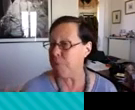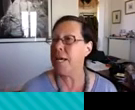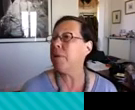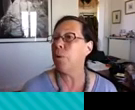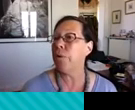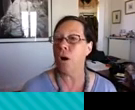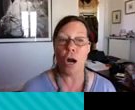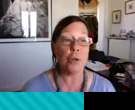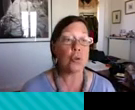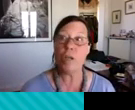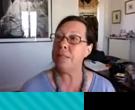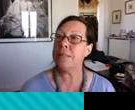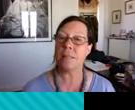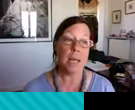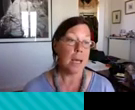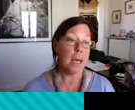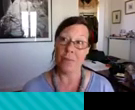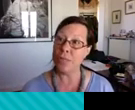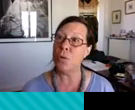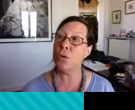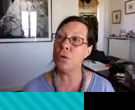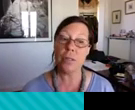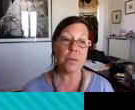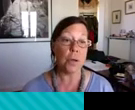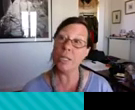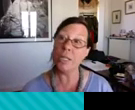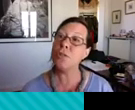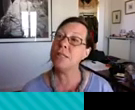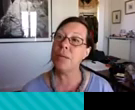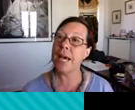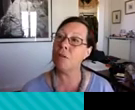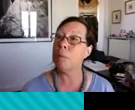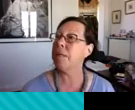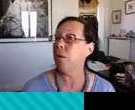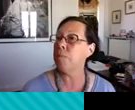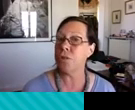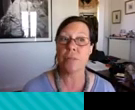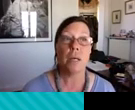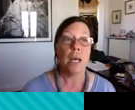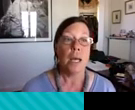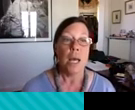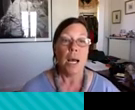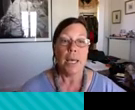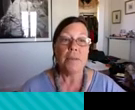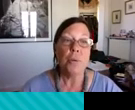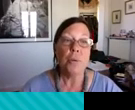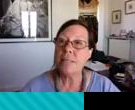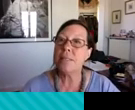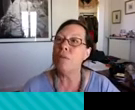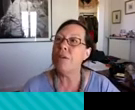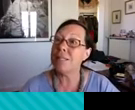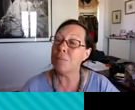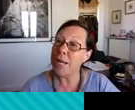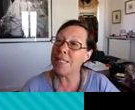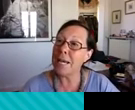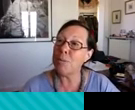in an epidemic where there are no treatments and there is no cure, the only measures that we have are public health measures. In the US, we've